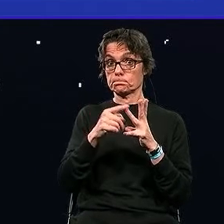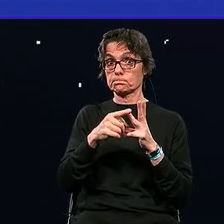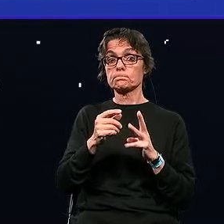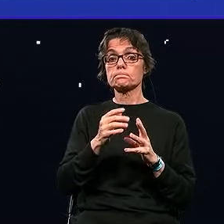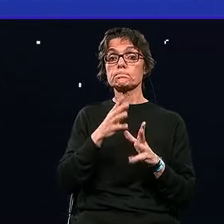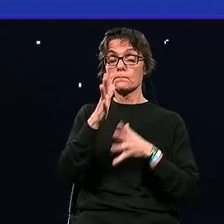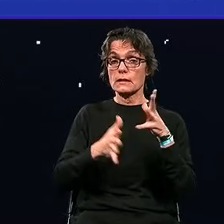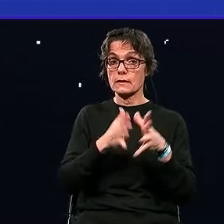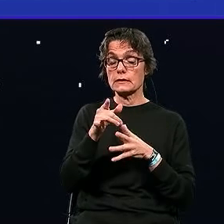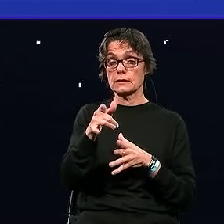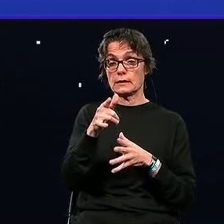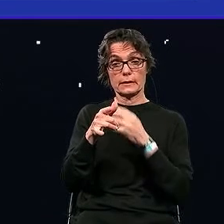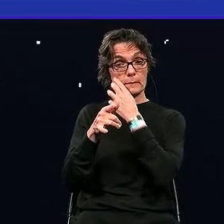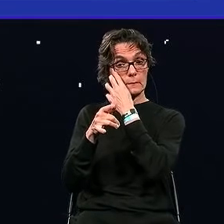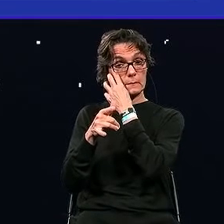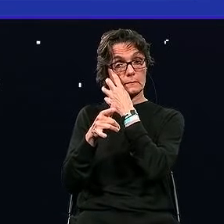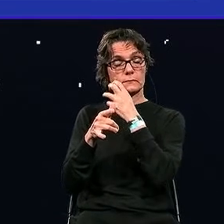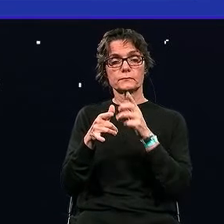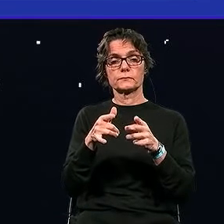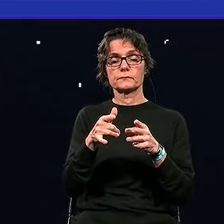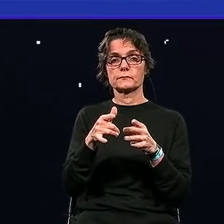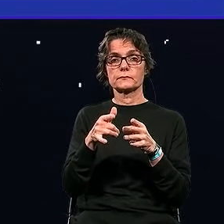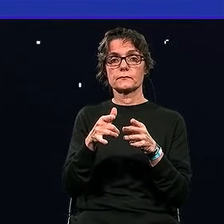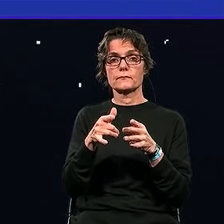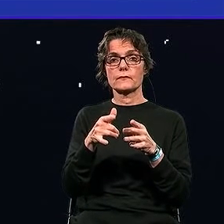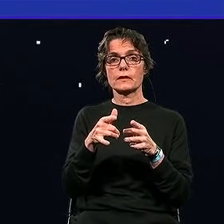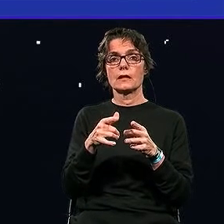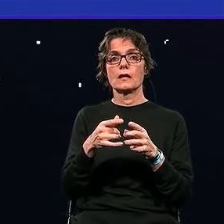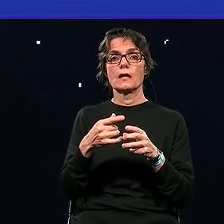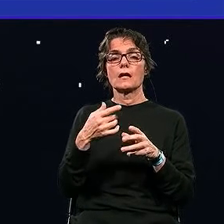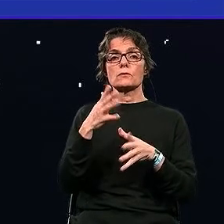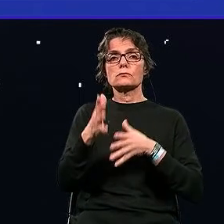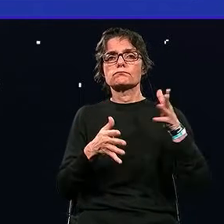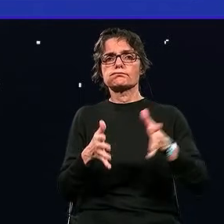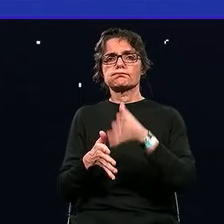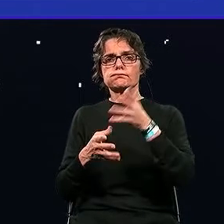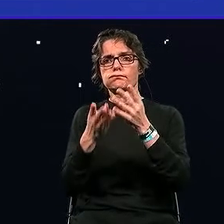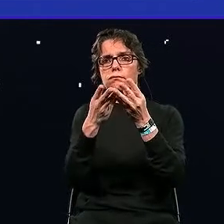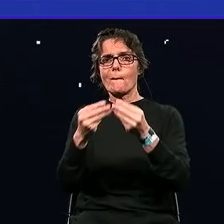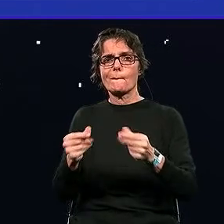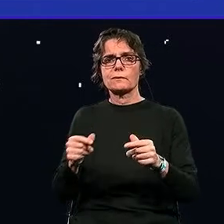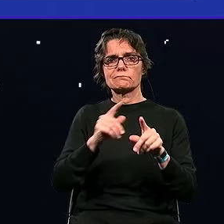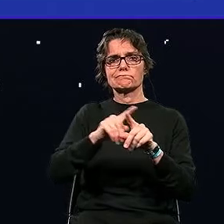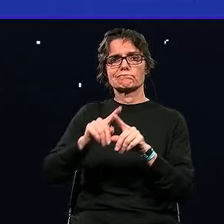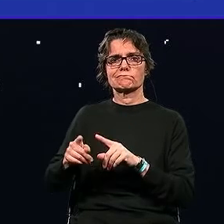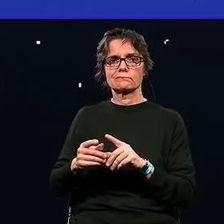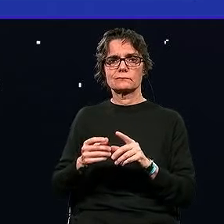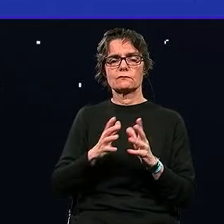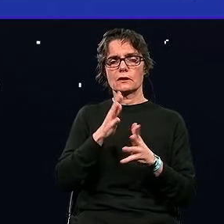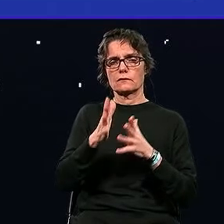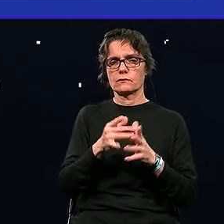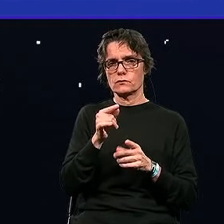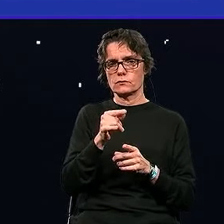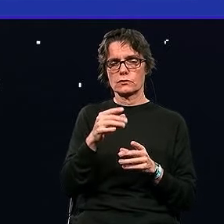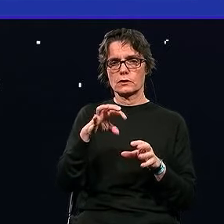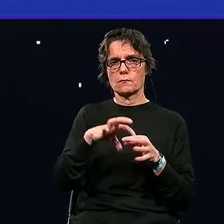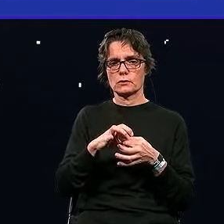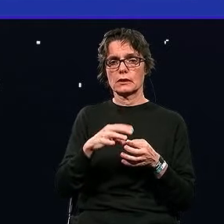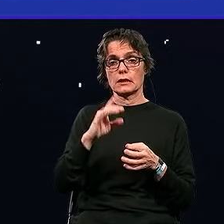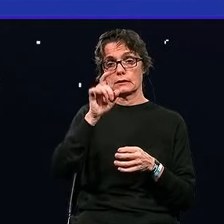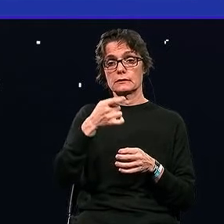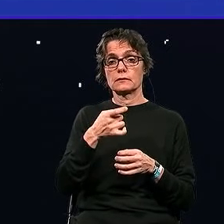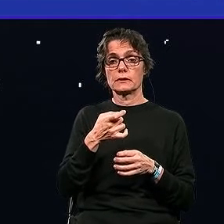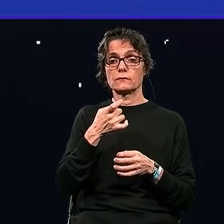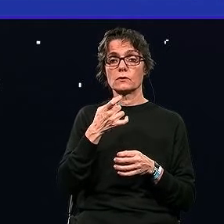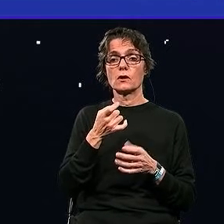Number of areas here. The go-to production material for industry at the moment is concrete. We build